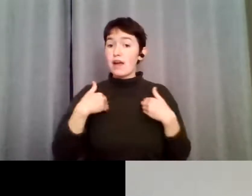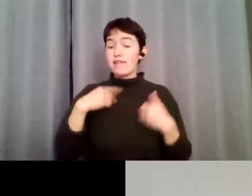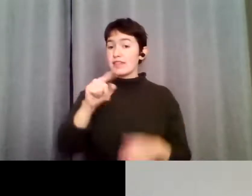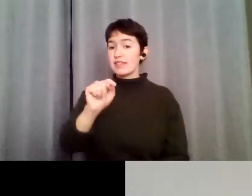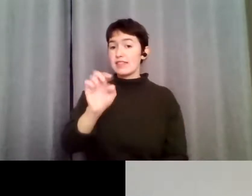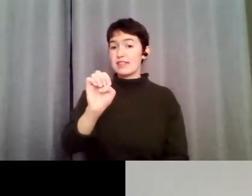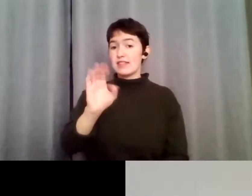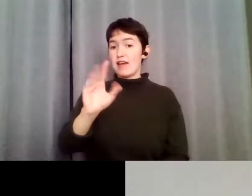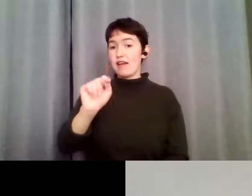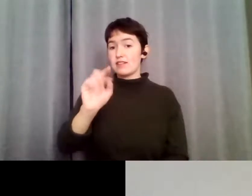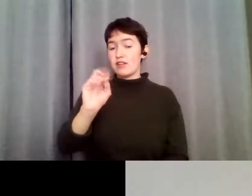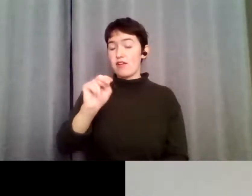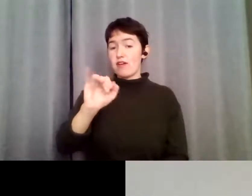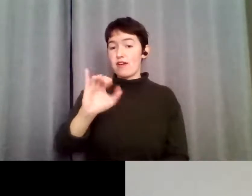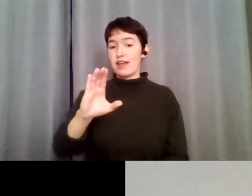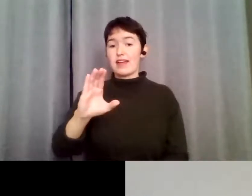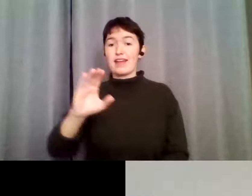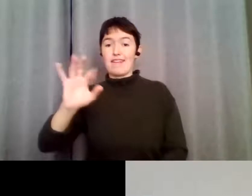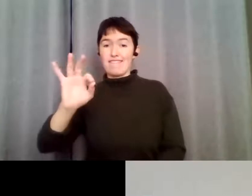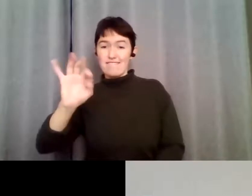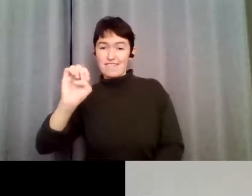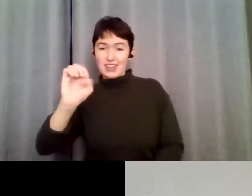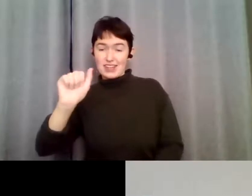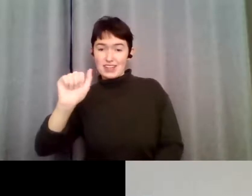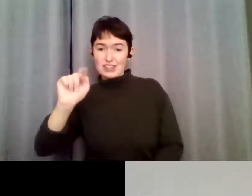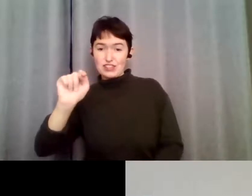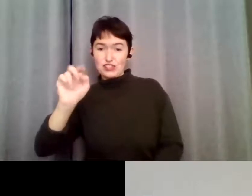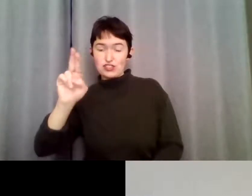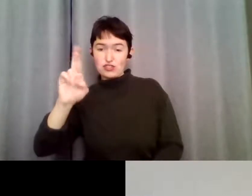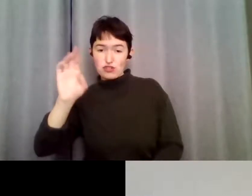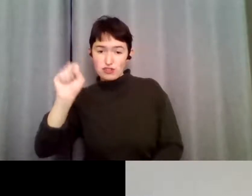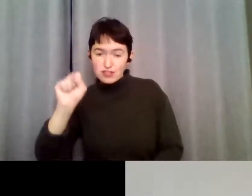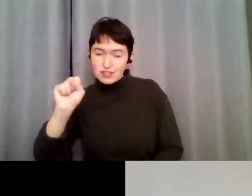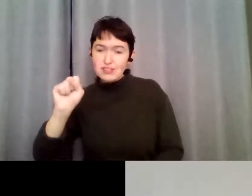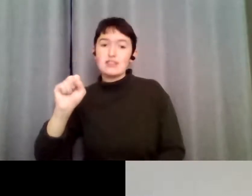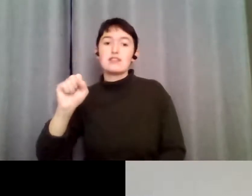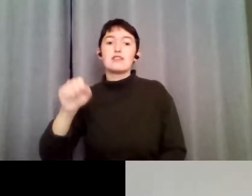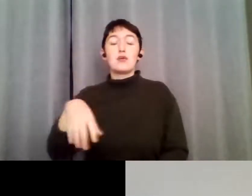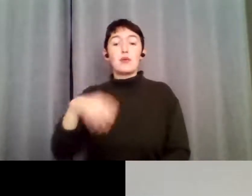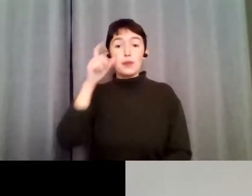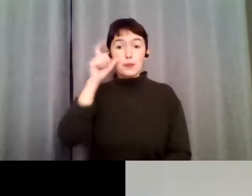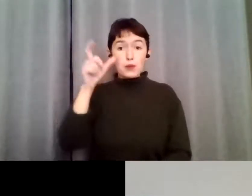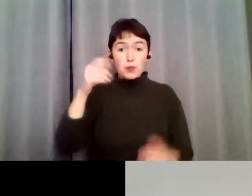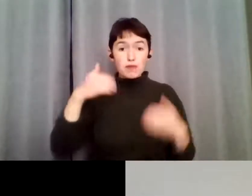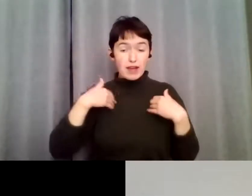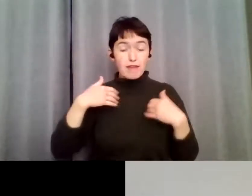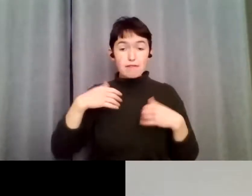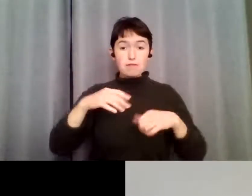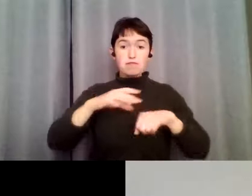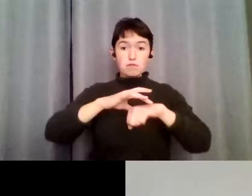So for instance, even though the moon doesn't have plates, the moon does have moonquakes. So like earthquakes, but on the moon, so the ground can